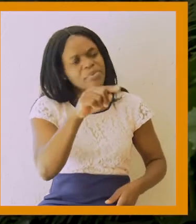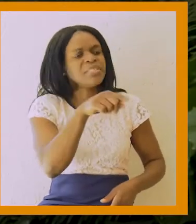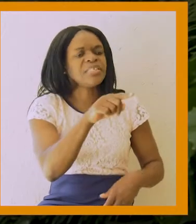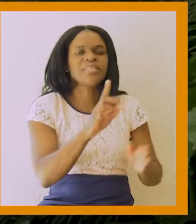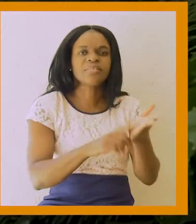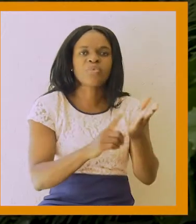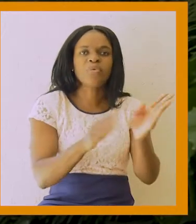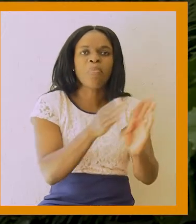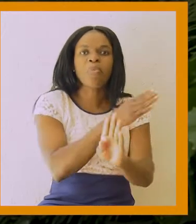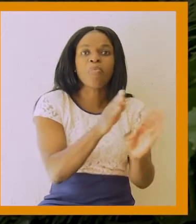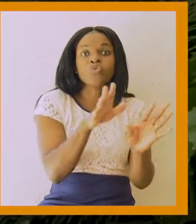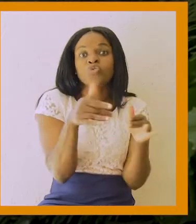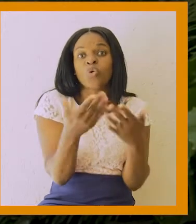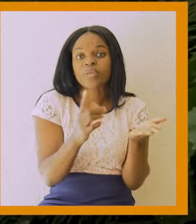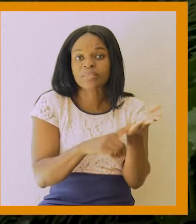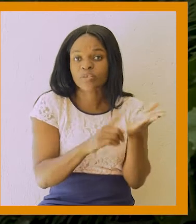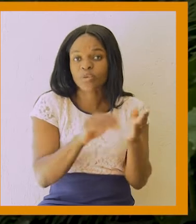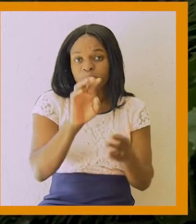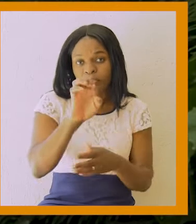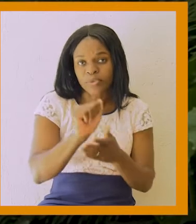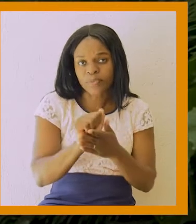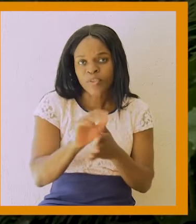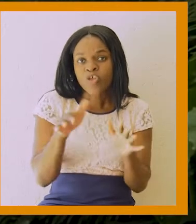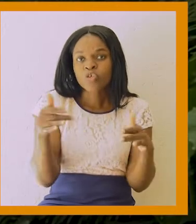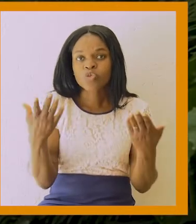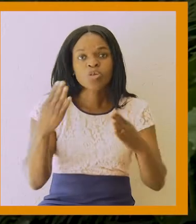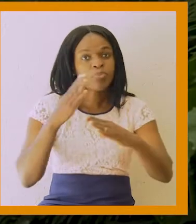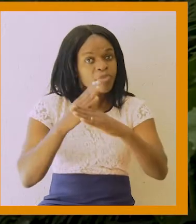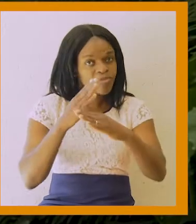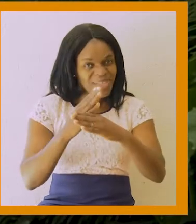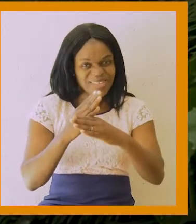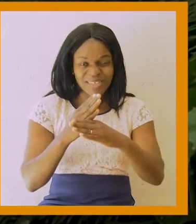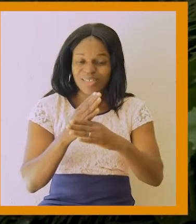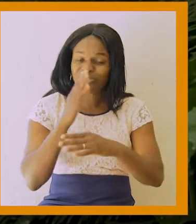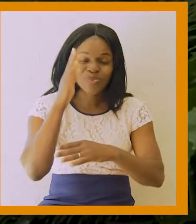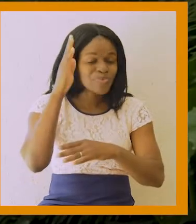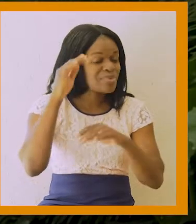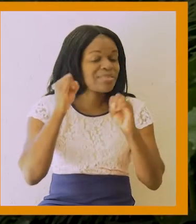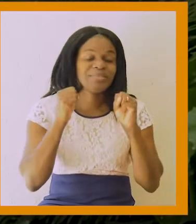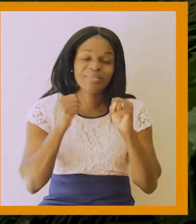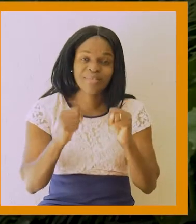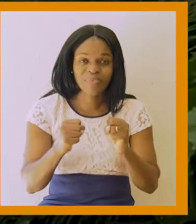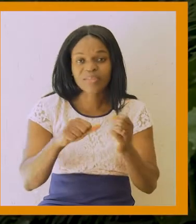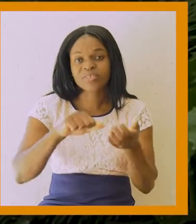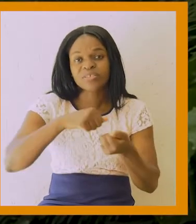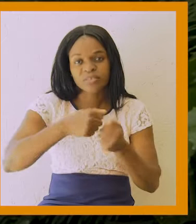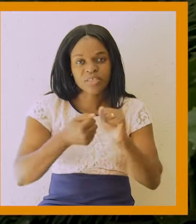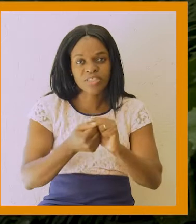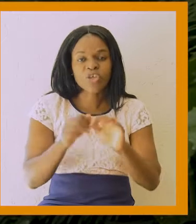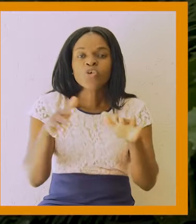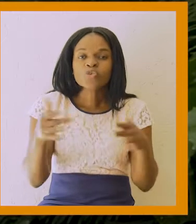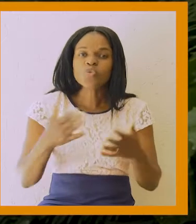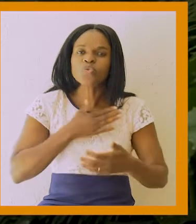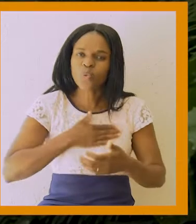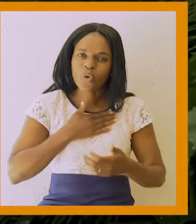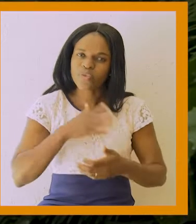of sexual exploitation and abuse. So preventing it becomes a challenge. Mm. So we